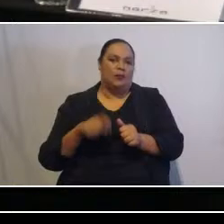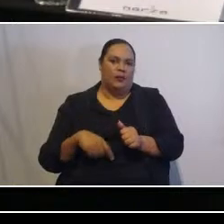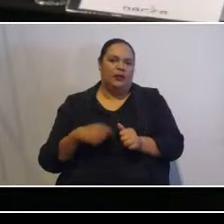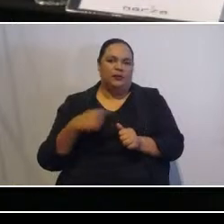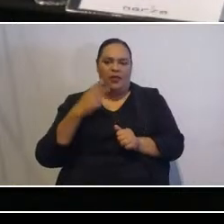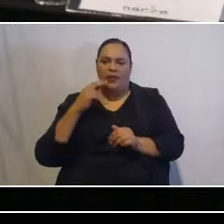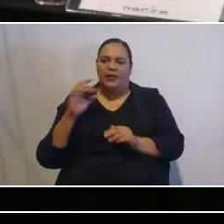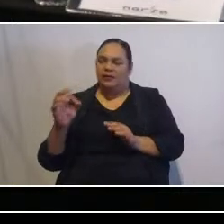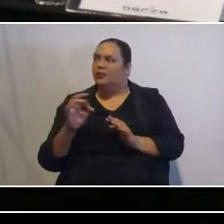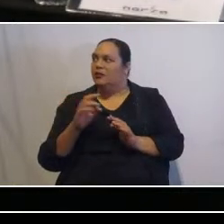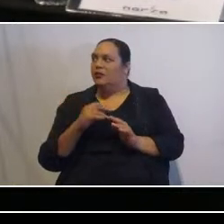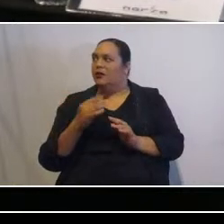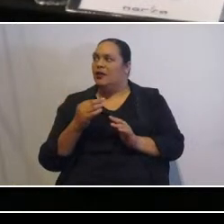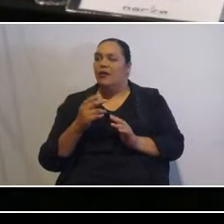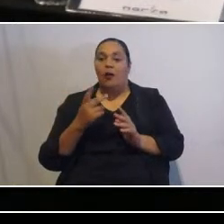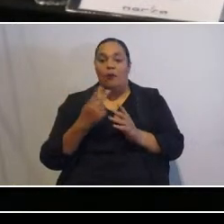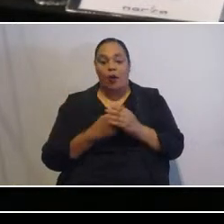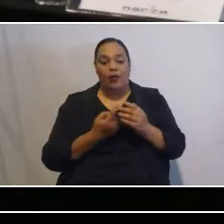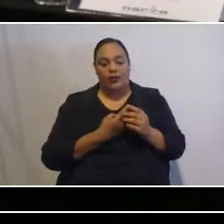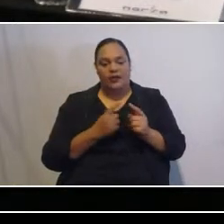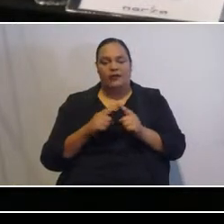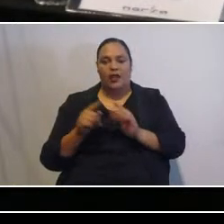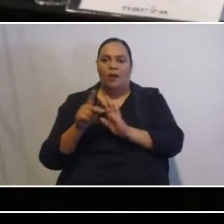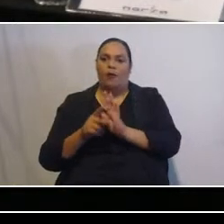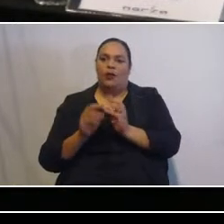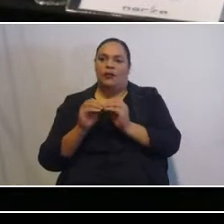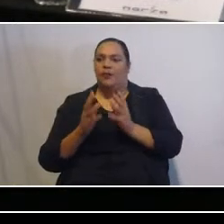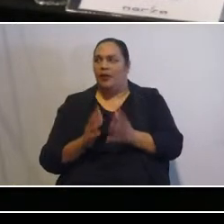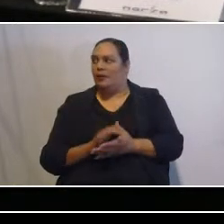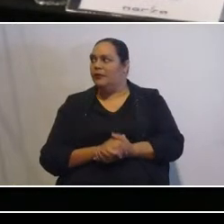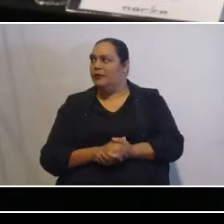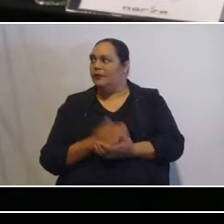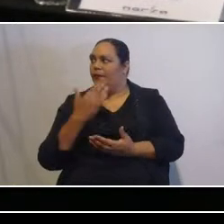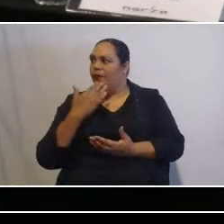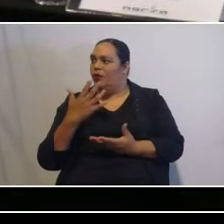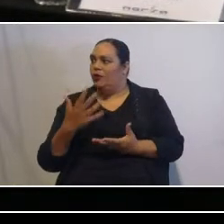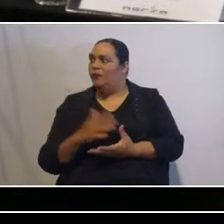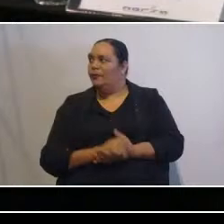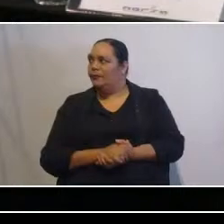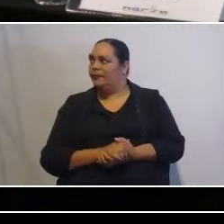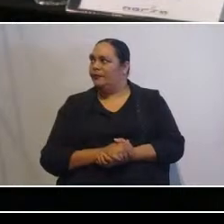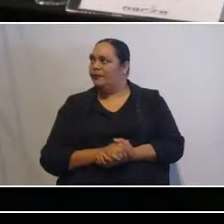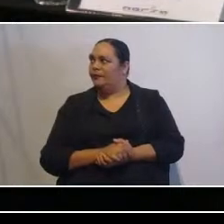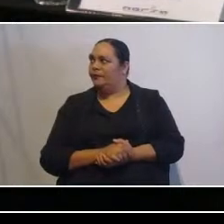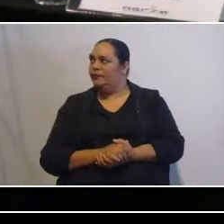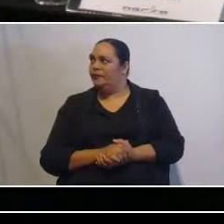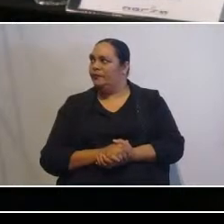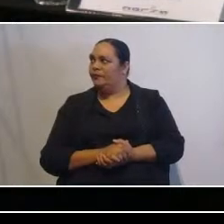be appreciated both with ourselves and the policymaker. Thank you.